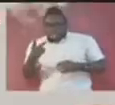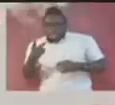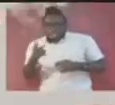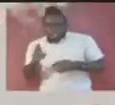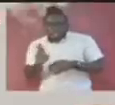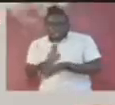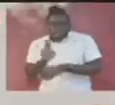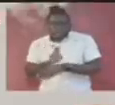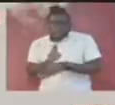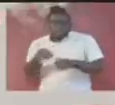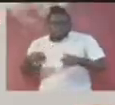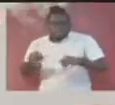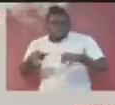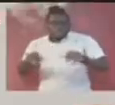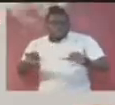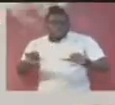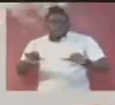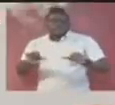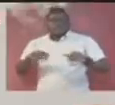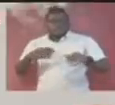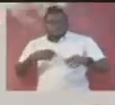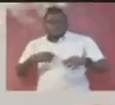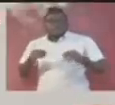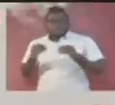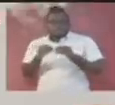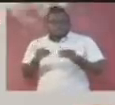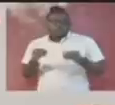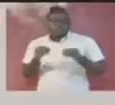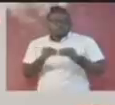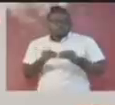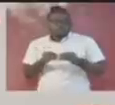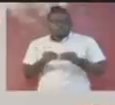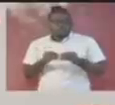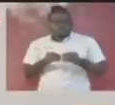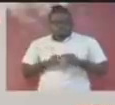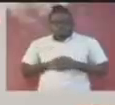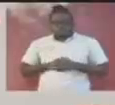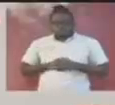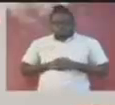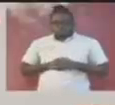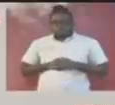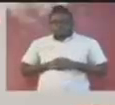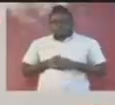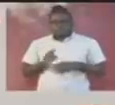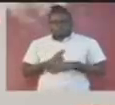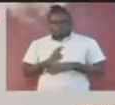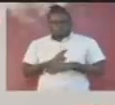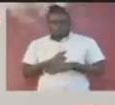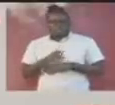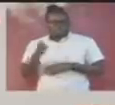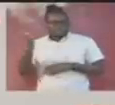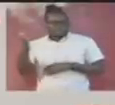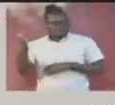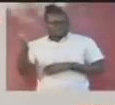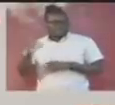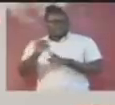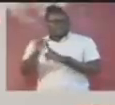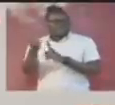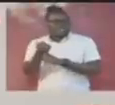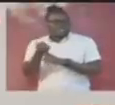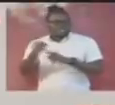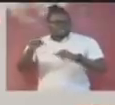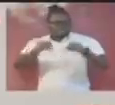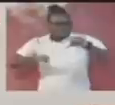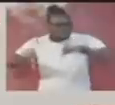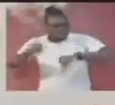Faculty, Professor Terence Simangal, has offered the use of the Social Sciences Department to get